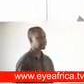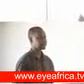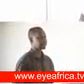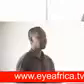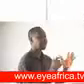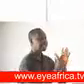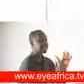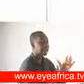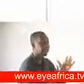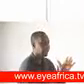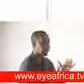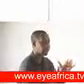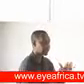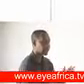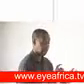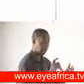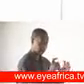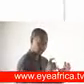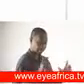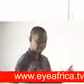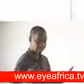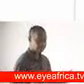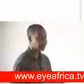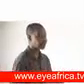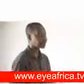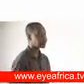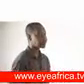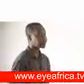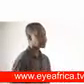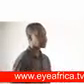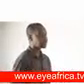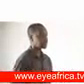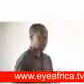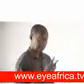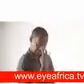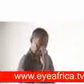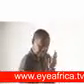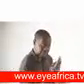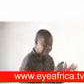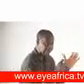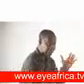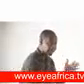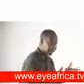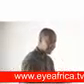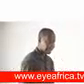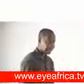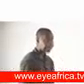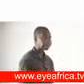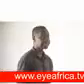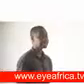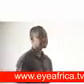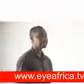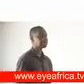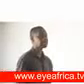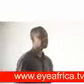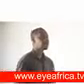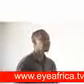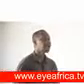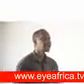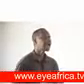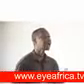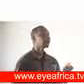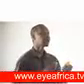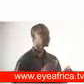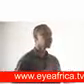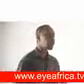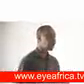For instance, in the block form. As you can see the example here, we are now going to show you